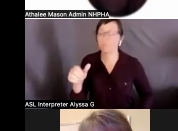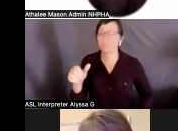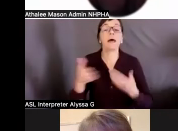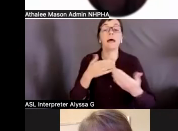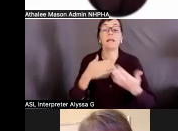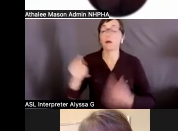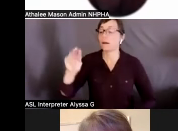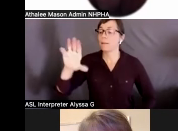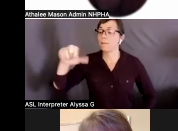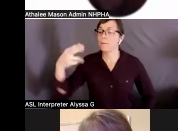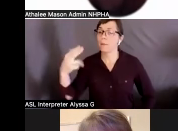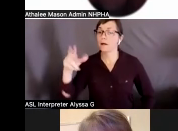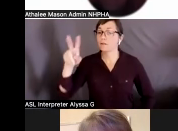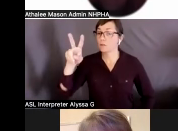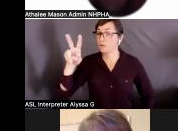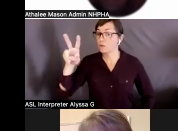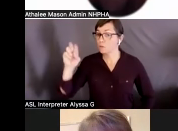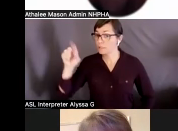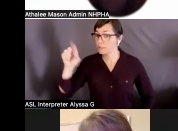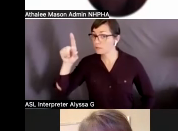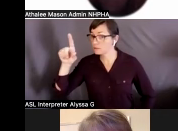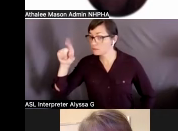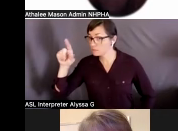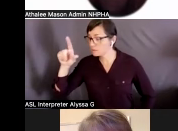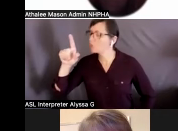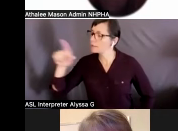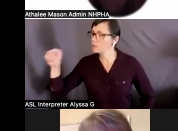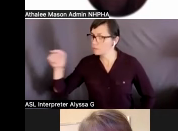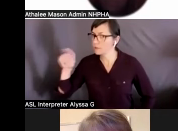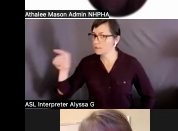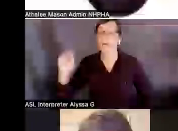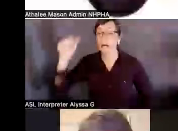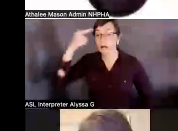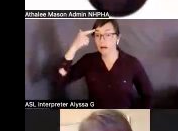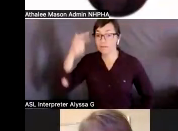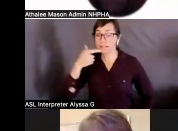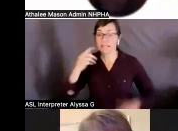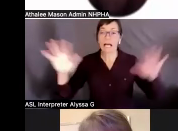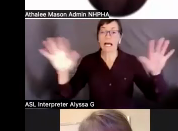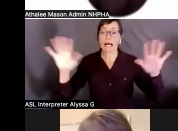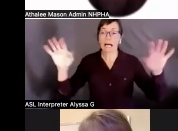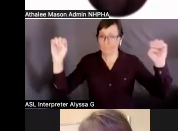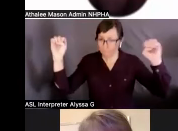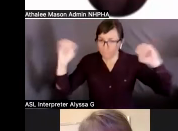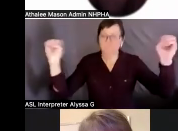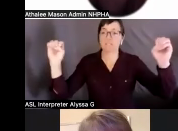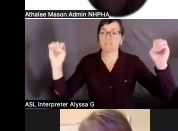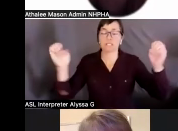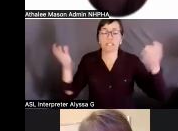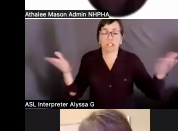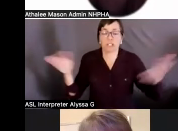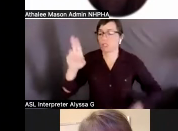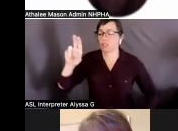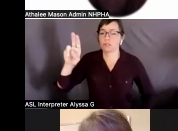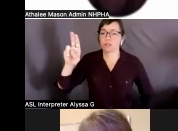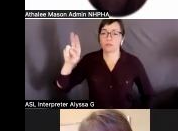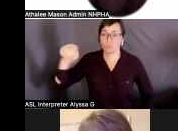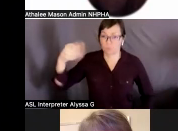the Governor Sununu declares a state of emergency in the state of New Hampshire in response to COVID. And as part of this order, there were a few different partnerships